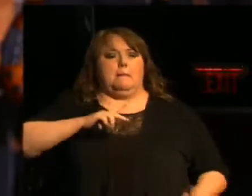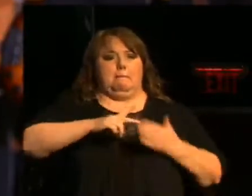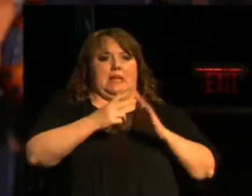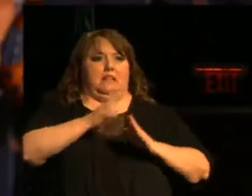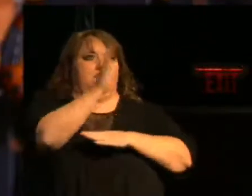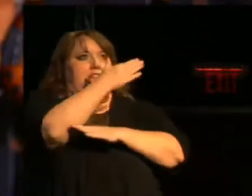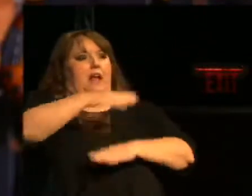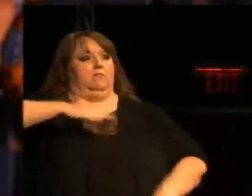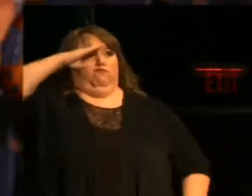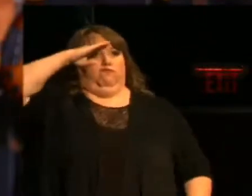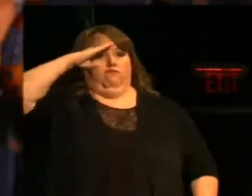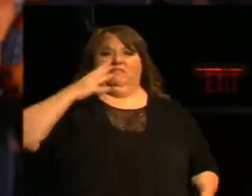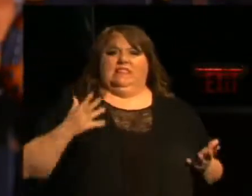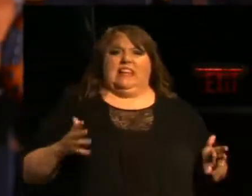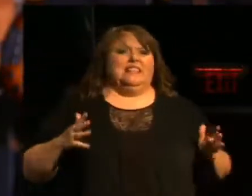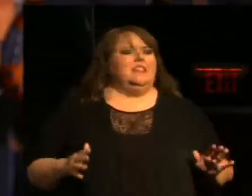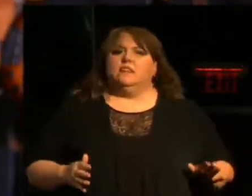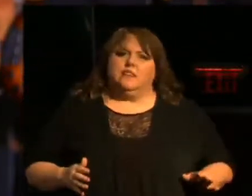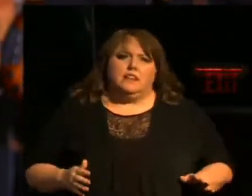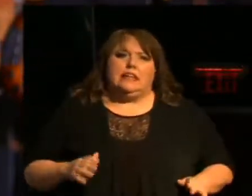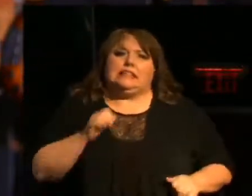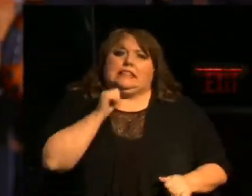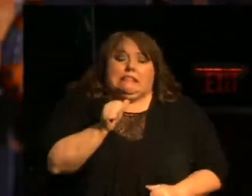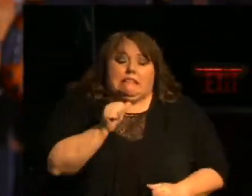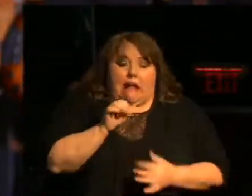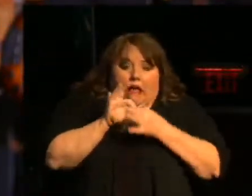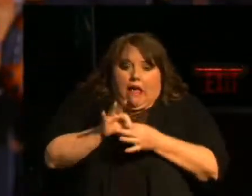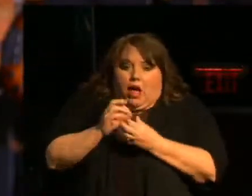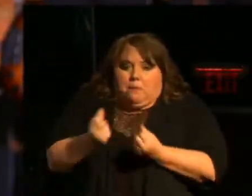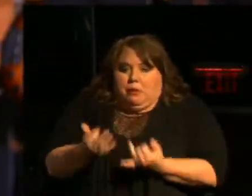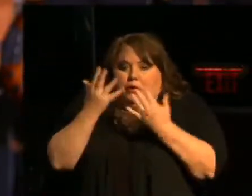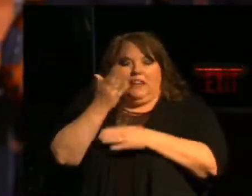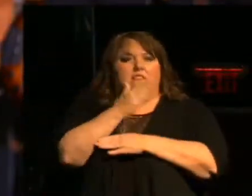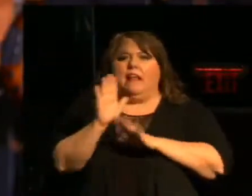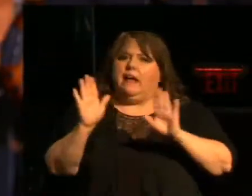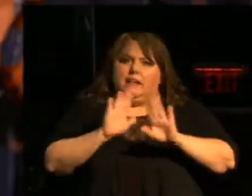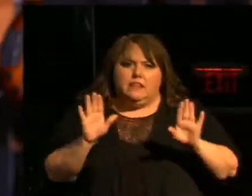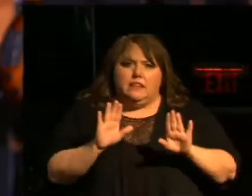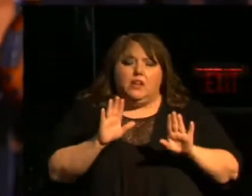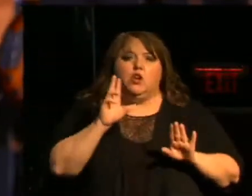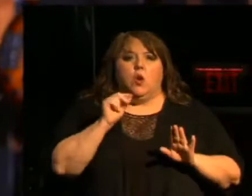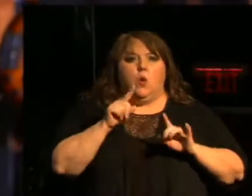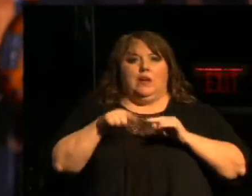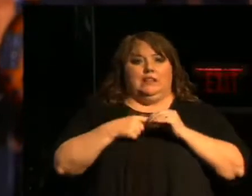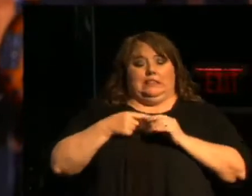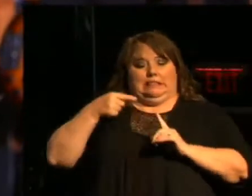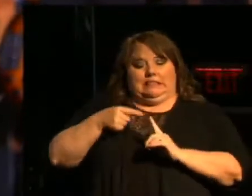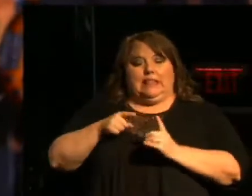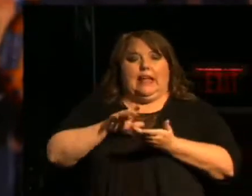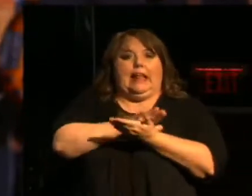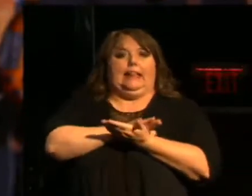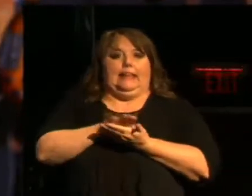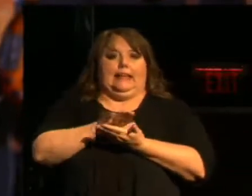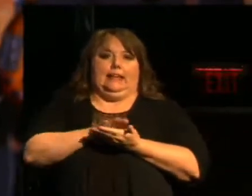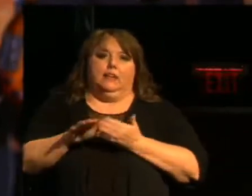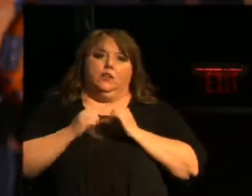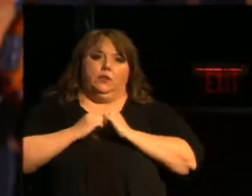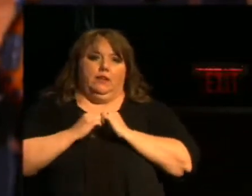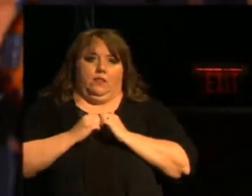transcendent ethic that alone can fulfill the patriot's dream, that sees beyond the years,